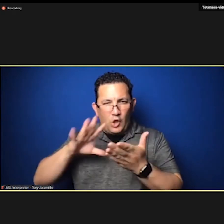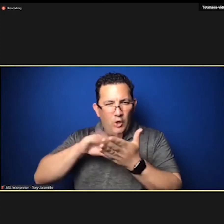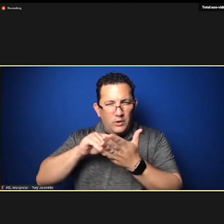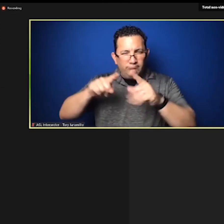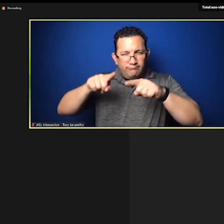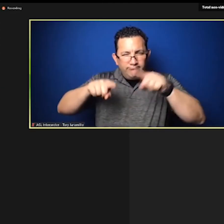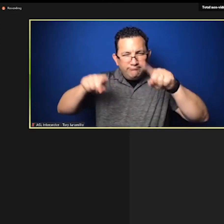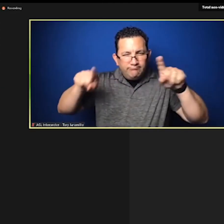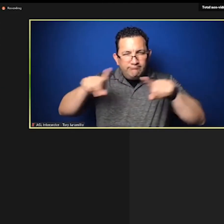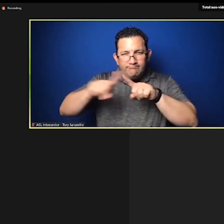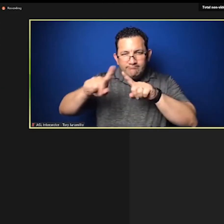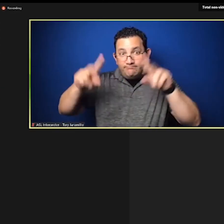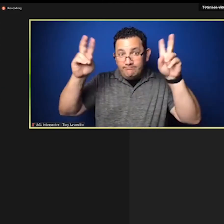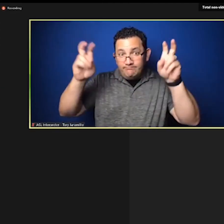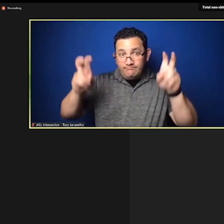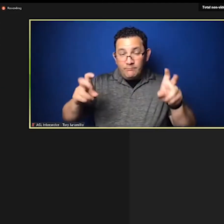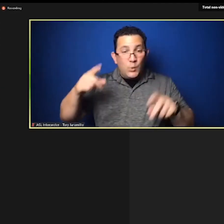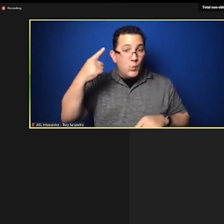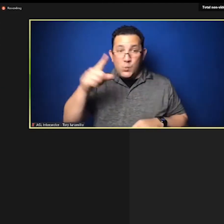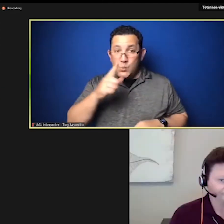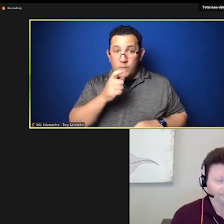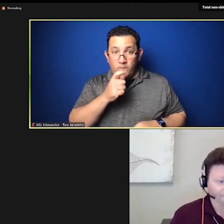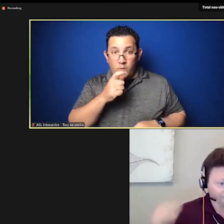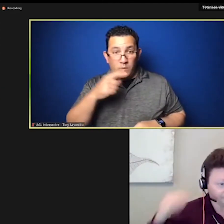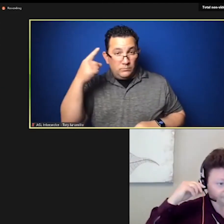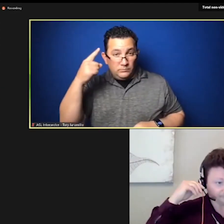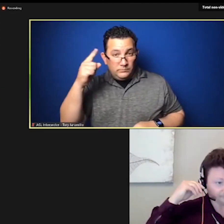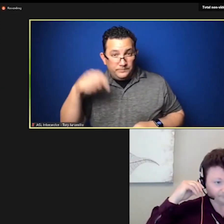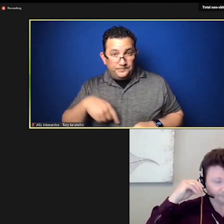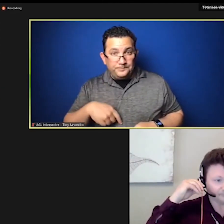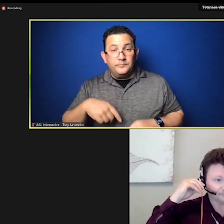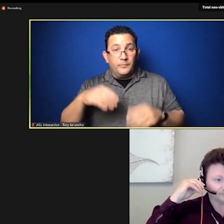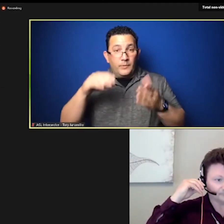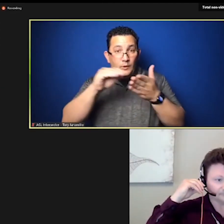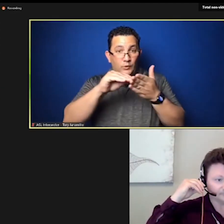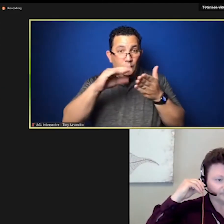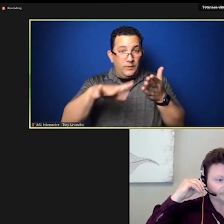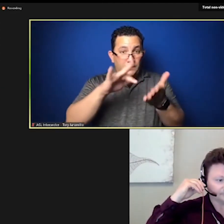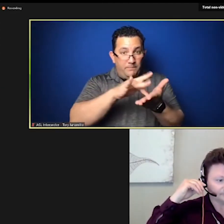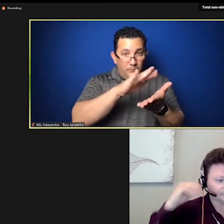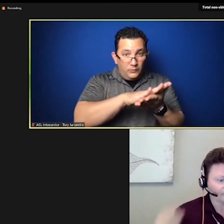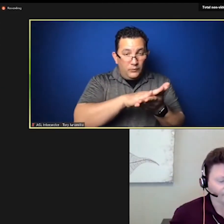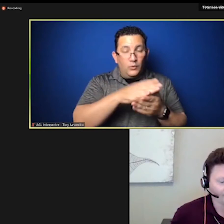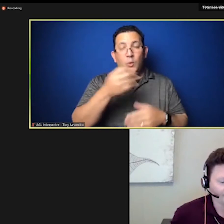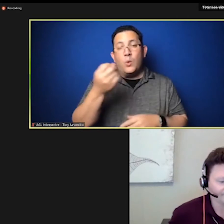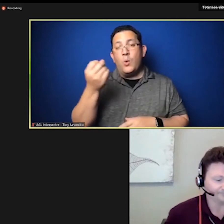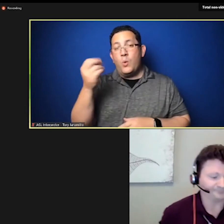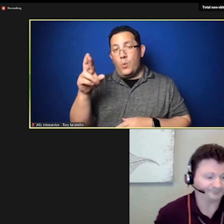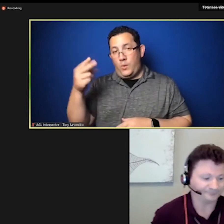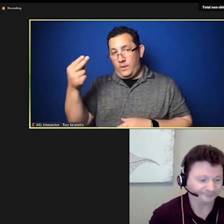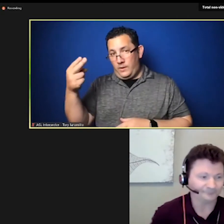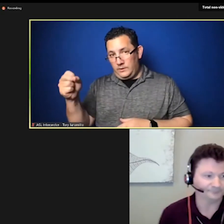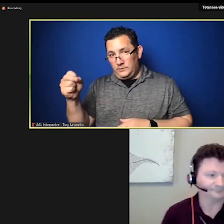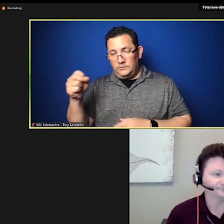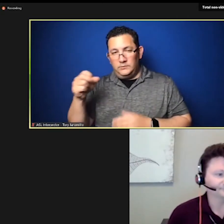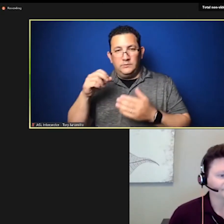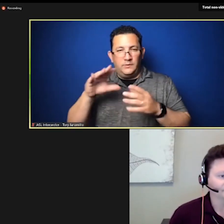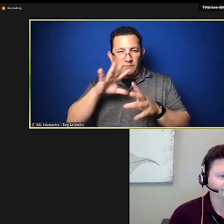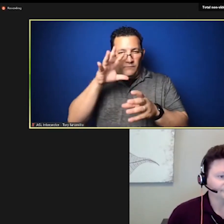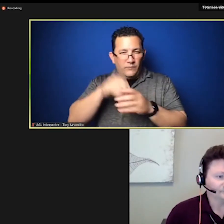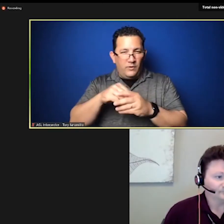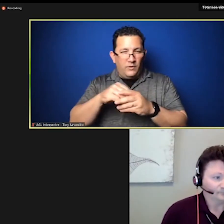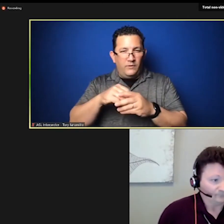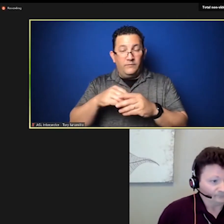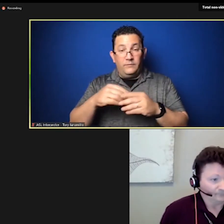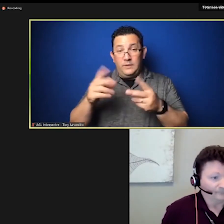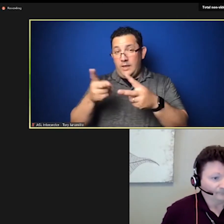is primarily for middle and high school students participating in distance or hybrid learning. Before we dive into